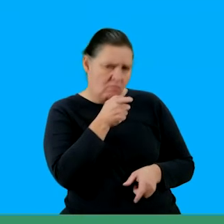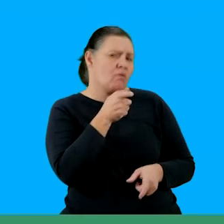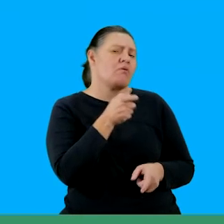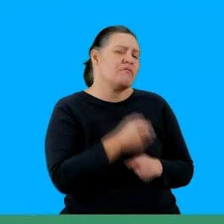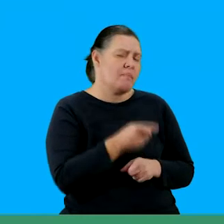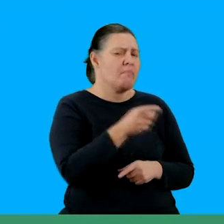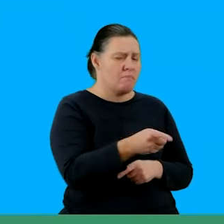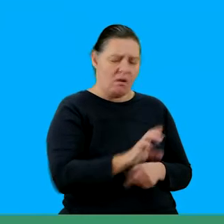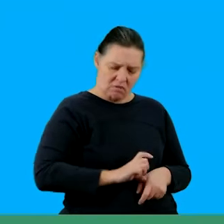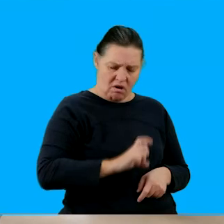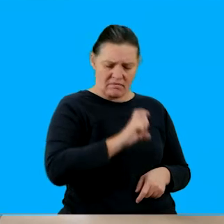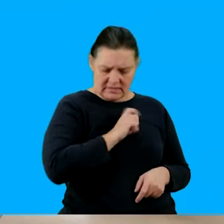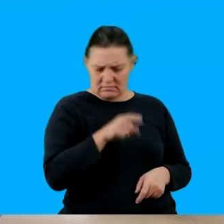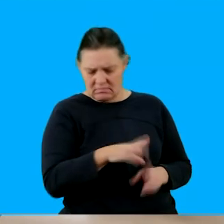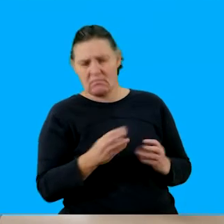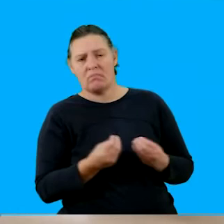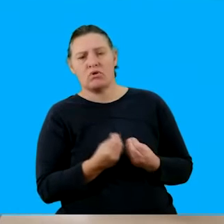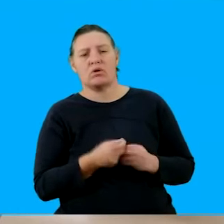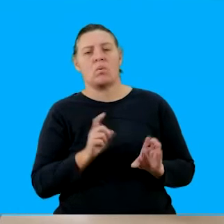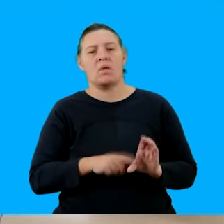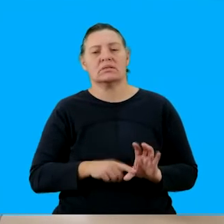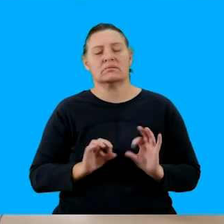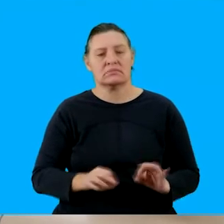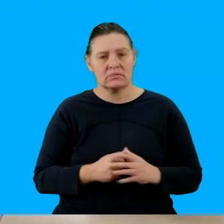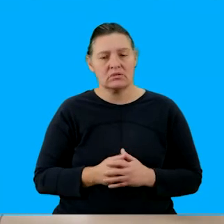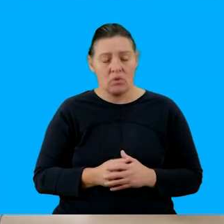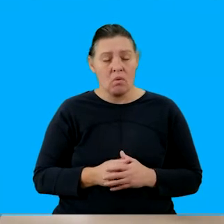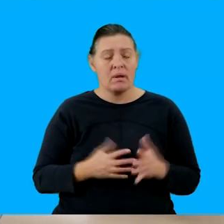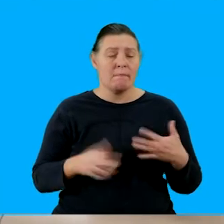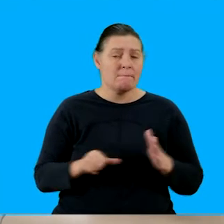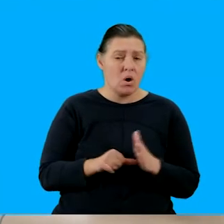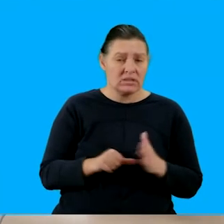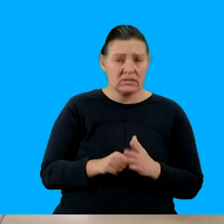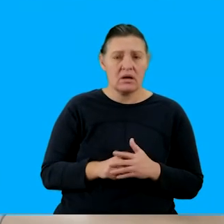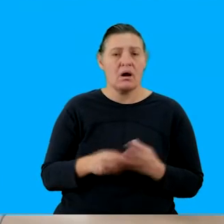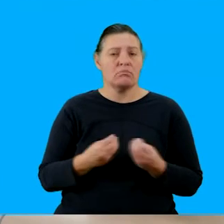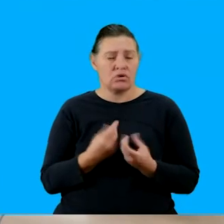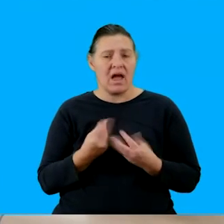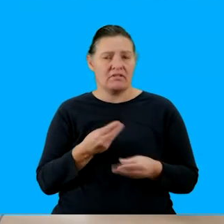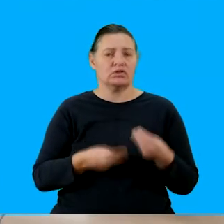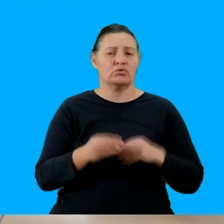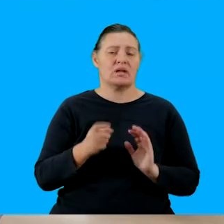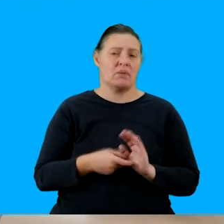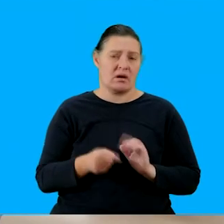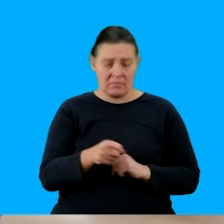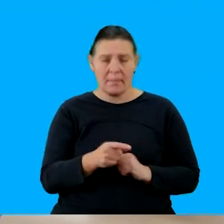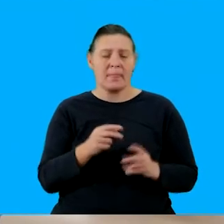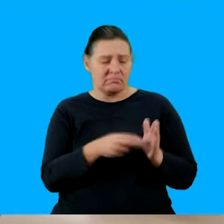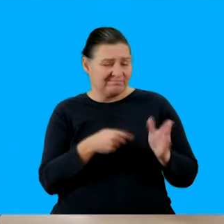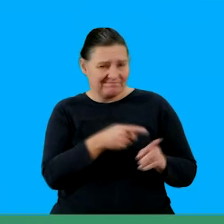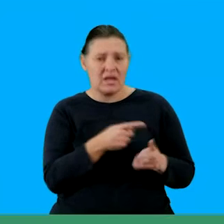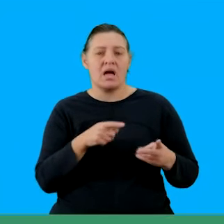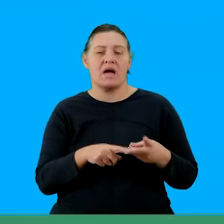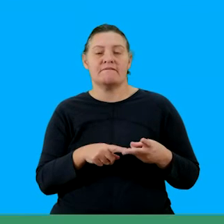and give consumers confidence to say the product is quality. So it becomes very key that the product should have a trademark and a product